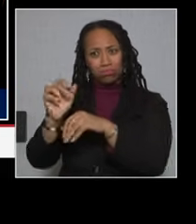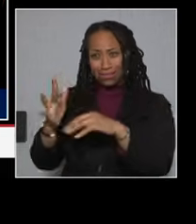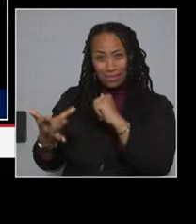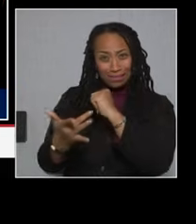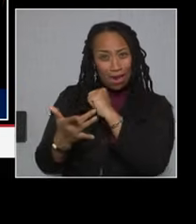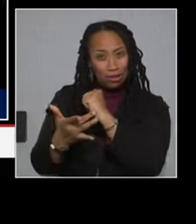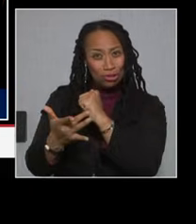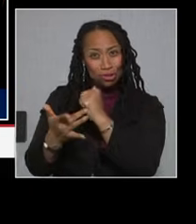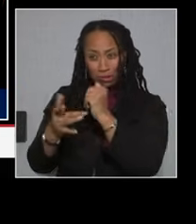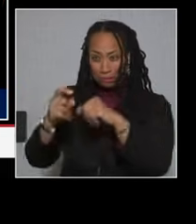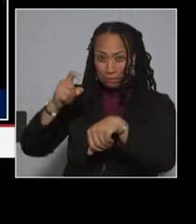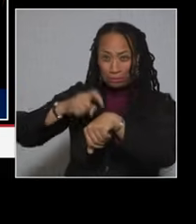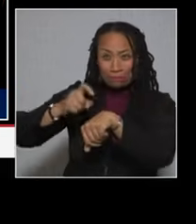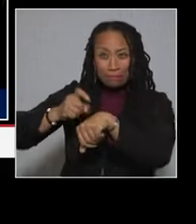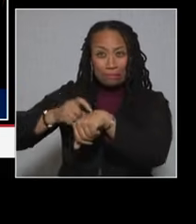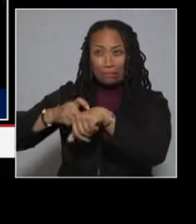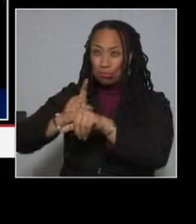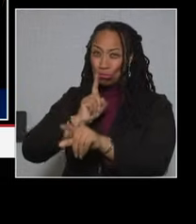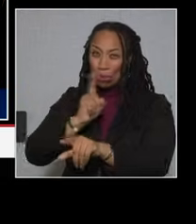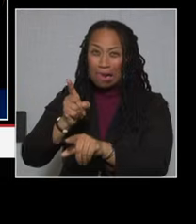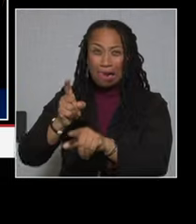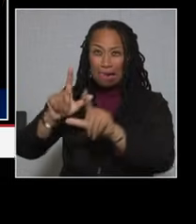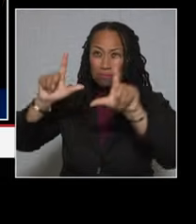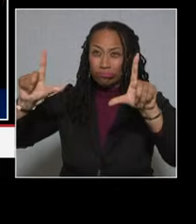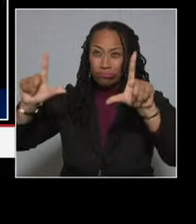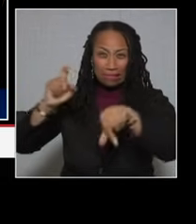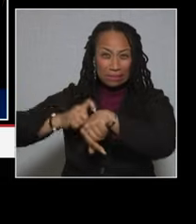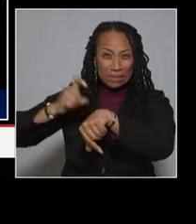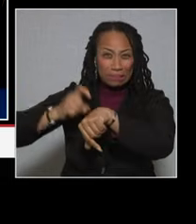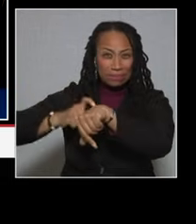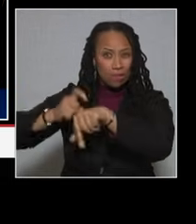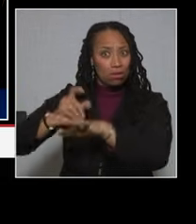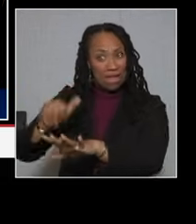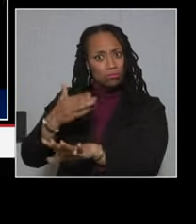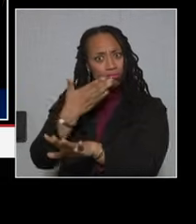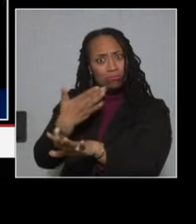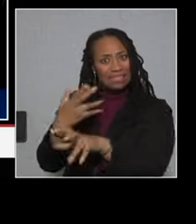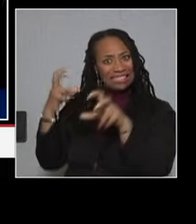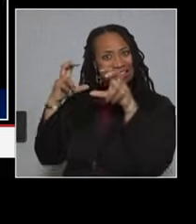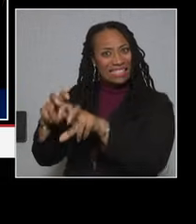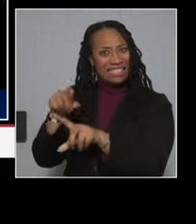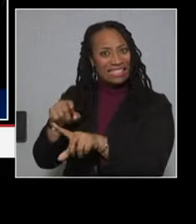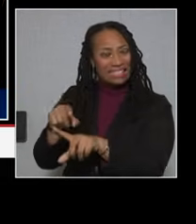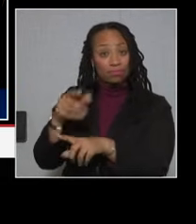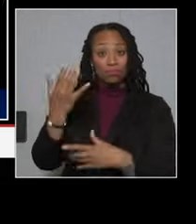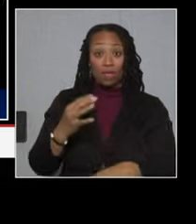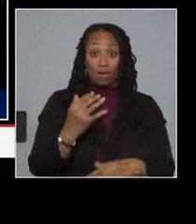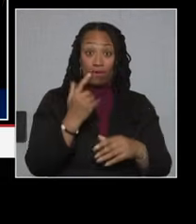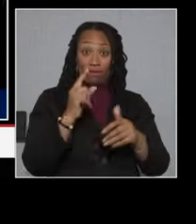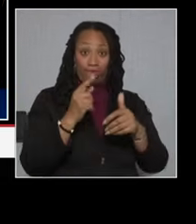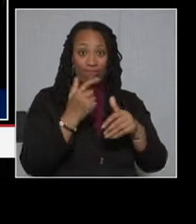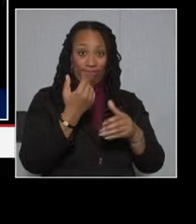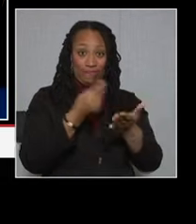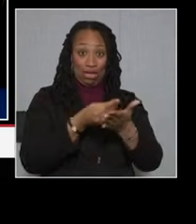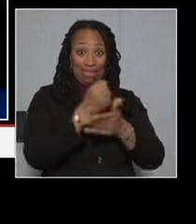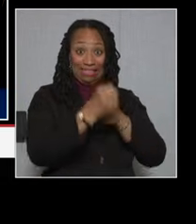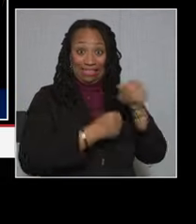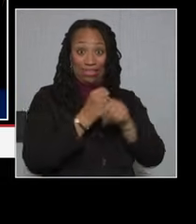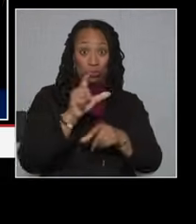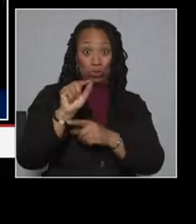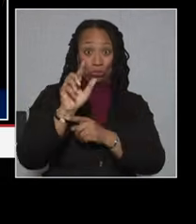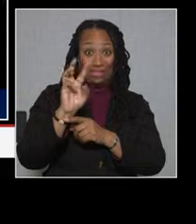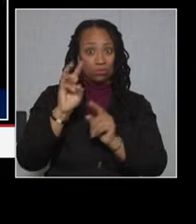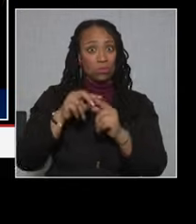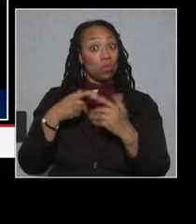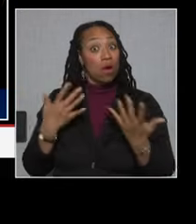we, through investments Mayor Bowser made in the FY26 budget, we were able to increase the salaries of the call takers